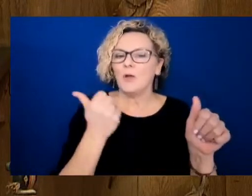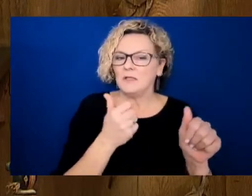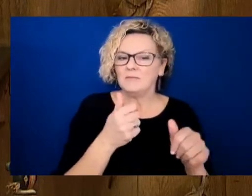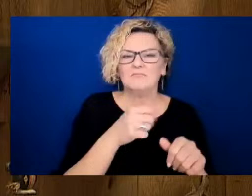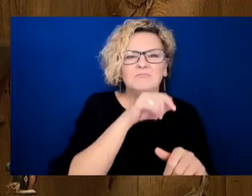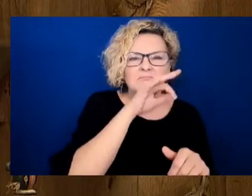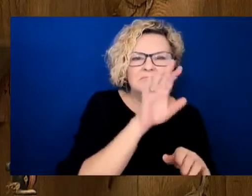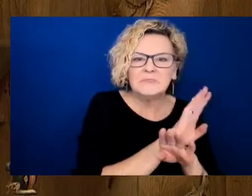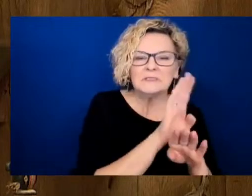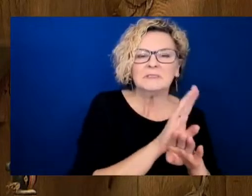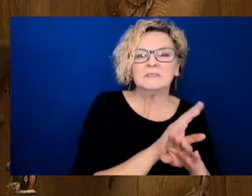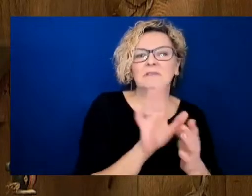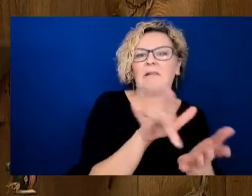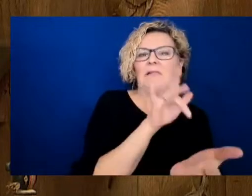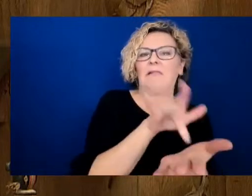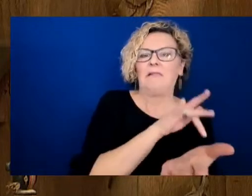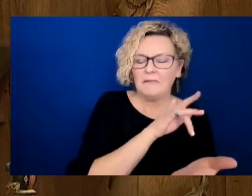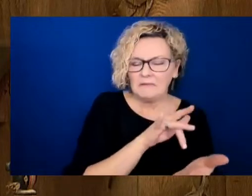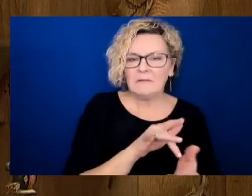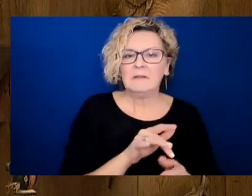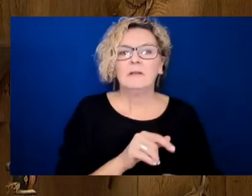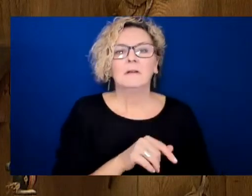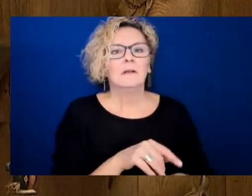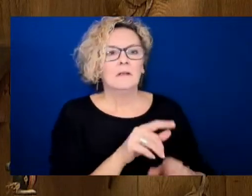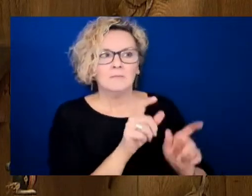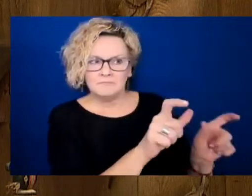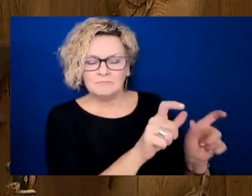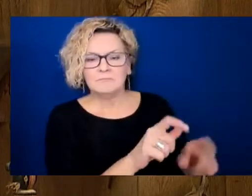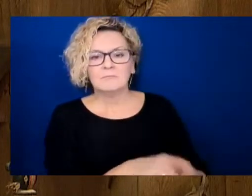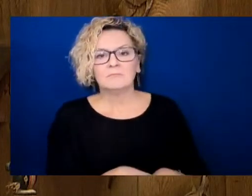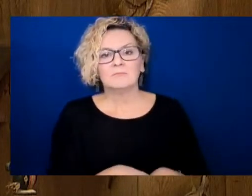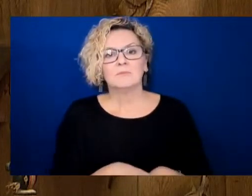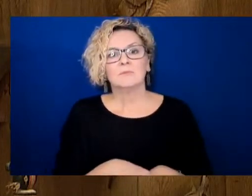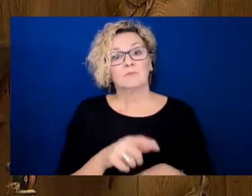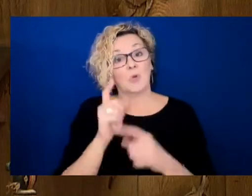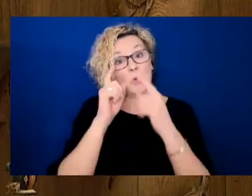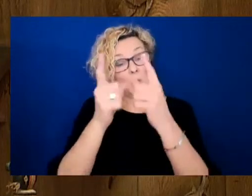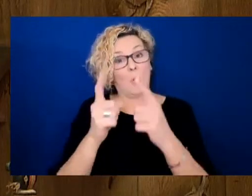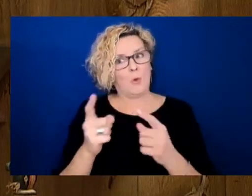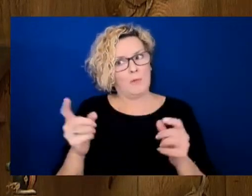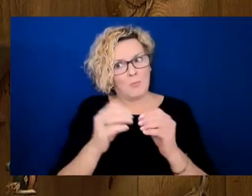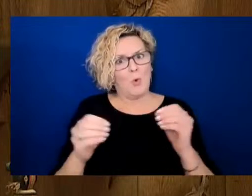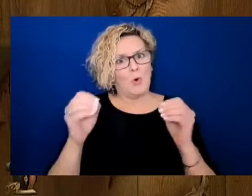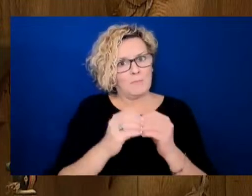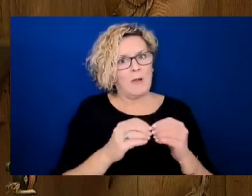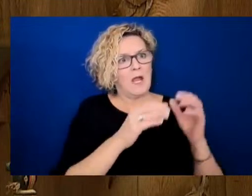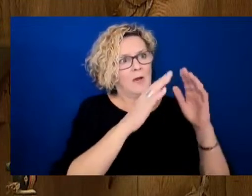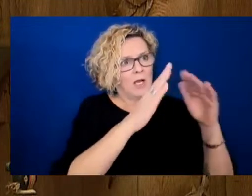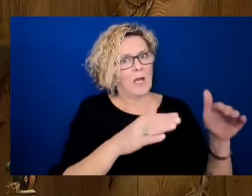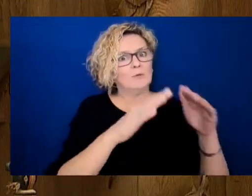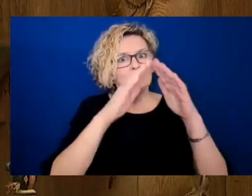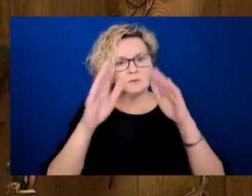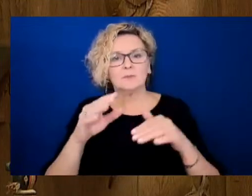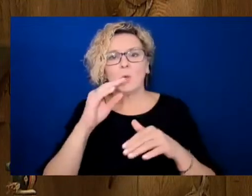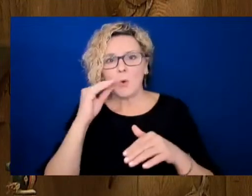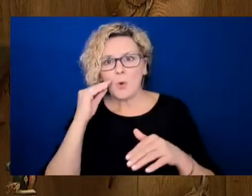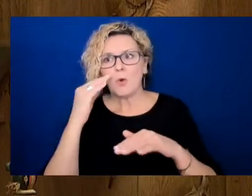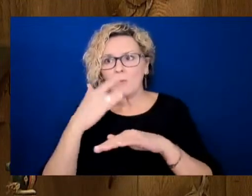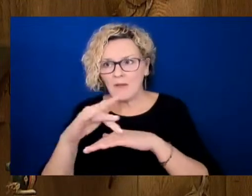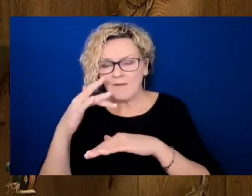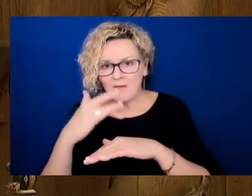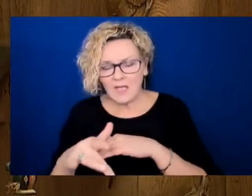As we dramatically increase housing supply, so too must we build up the infrastructure and services to support this